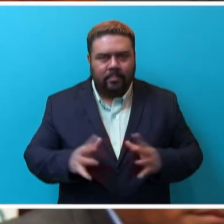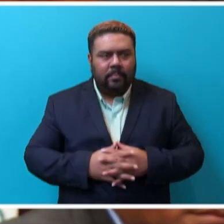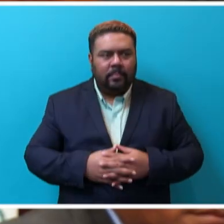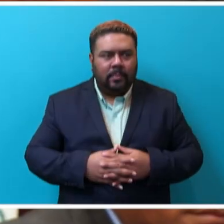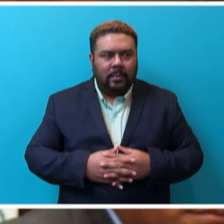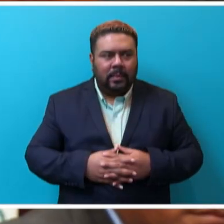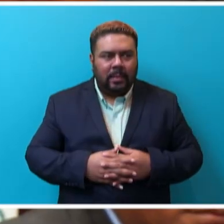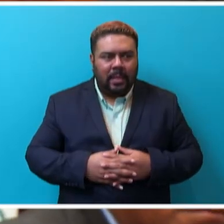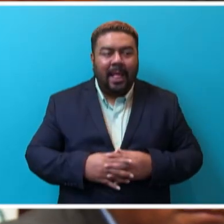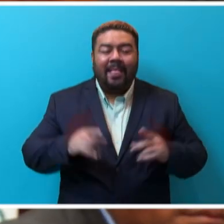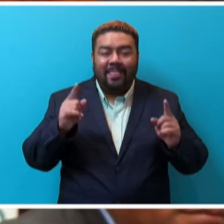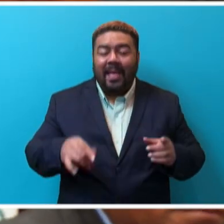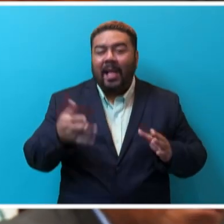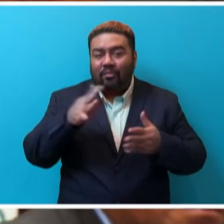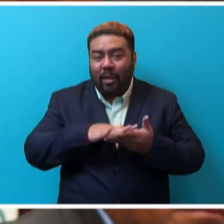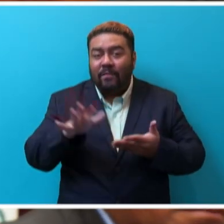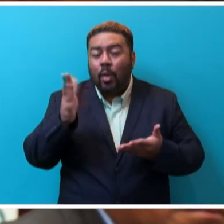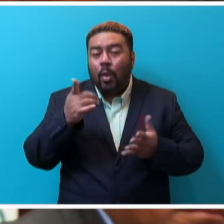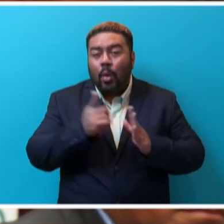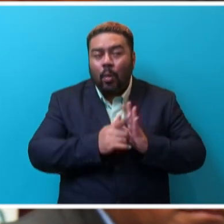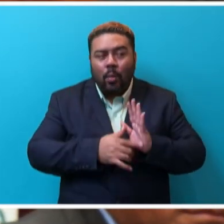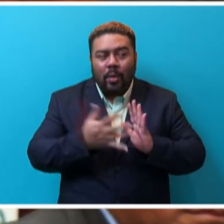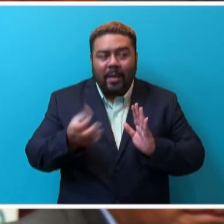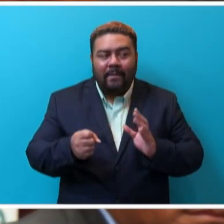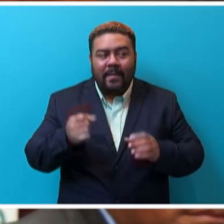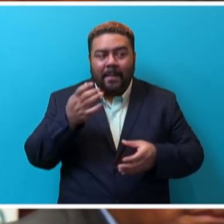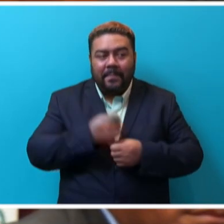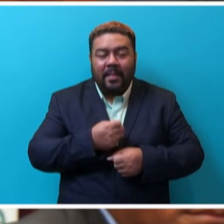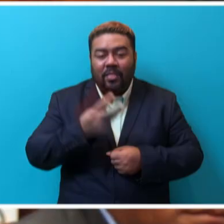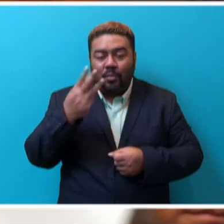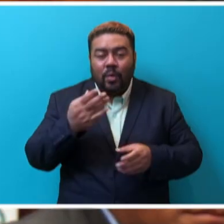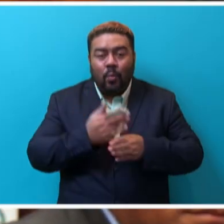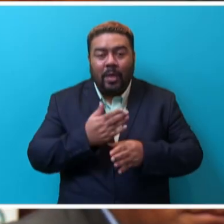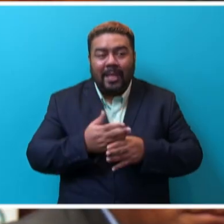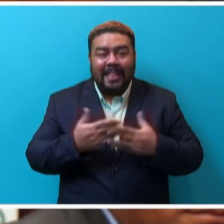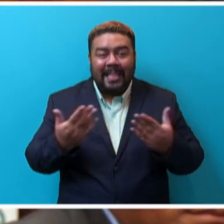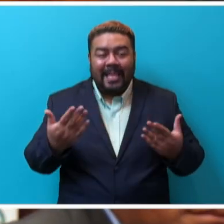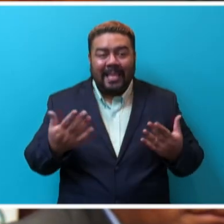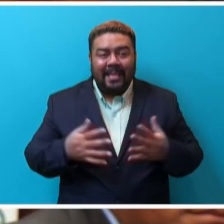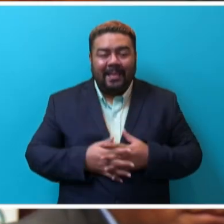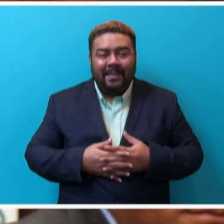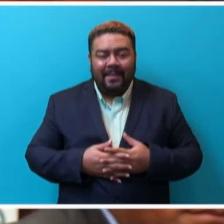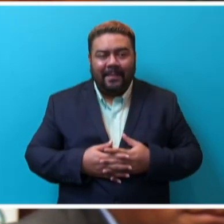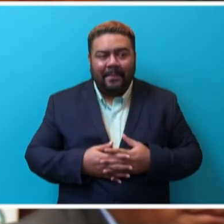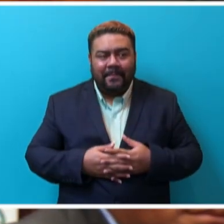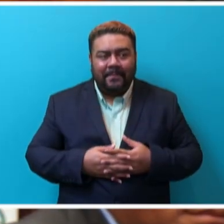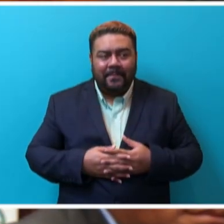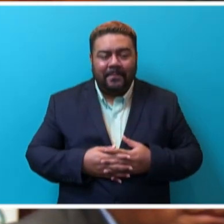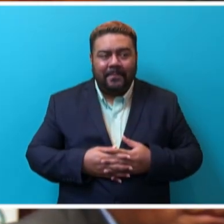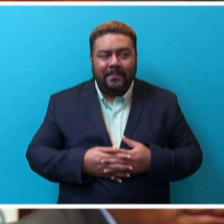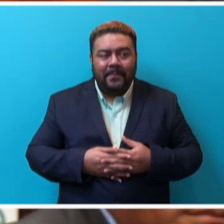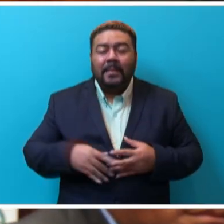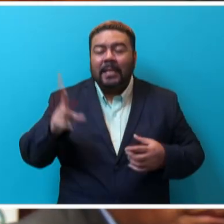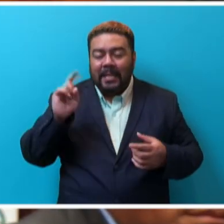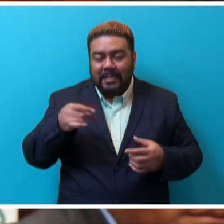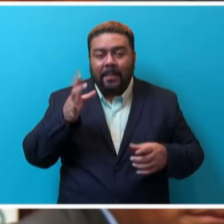the draft law provides workers with the right to take up to 3 working days of family care leave. However, it is